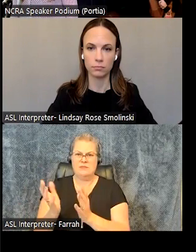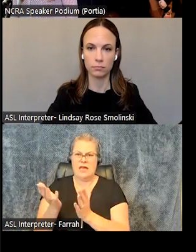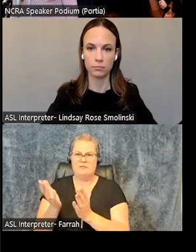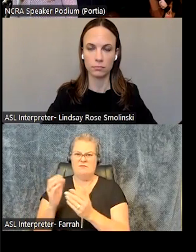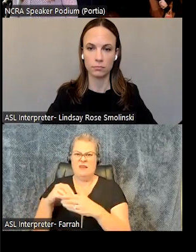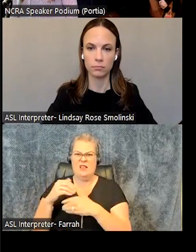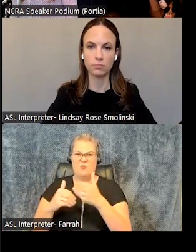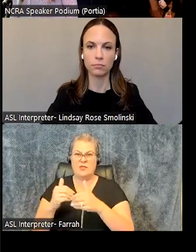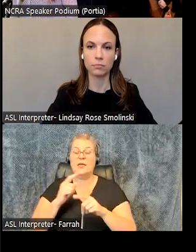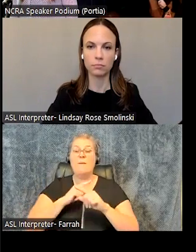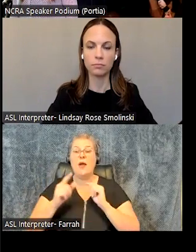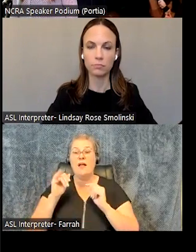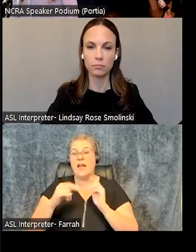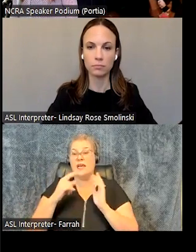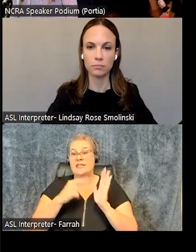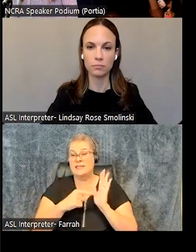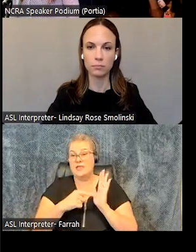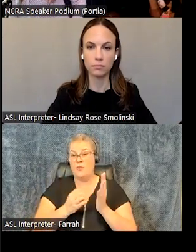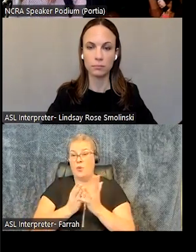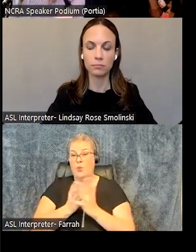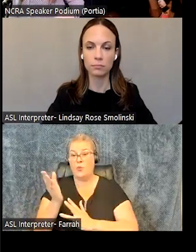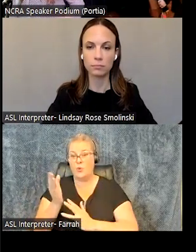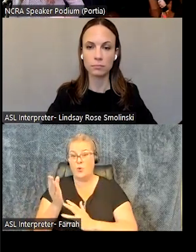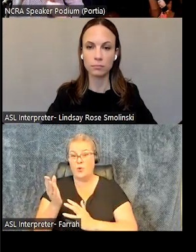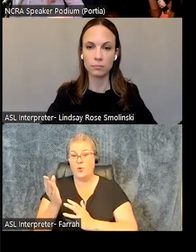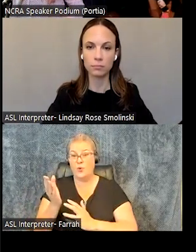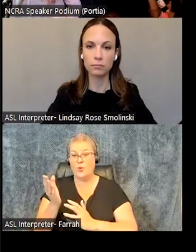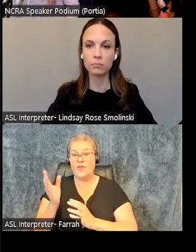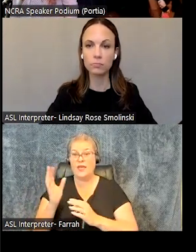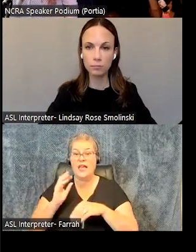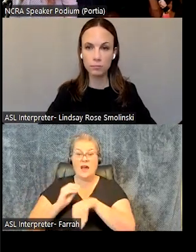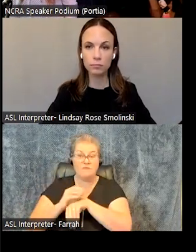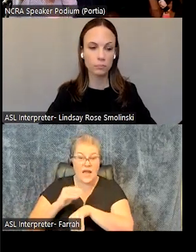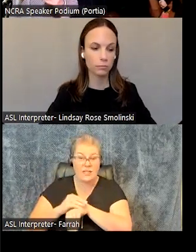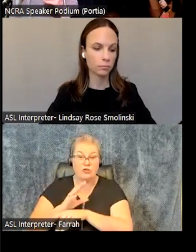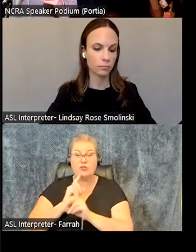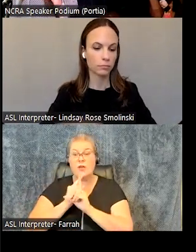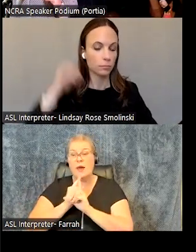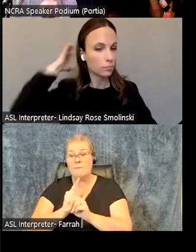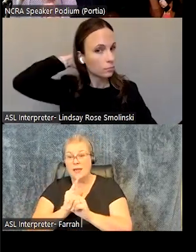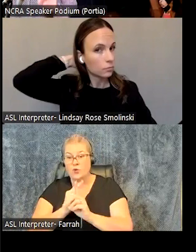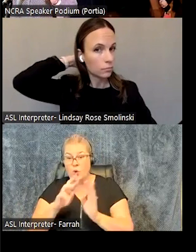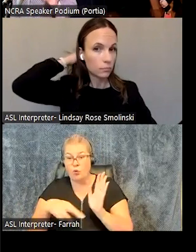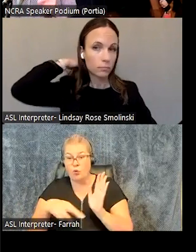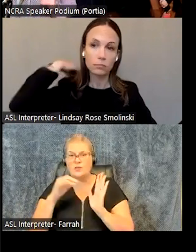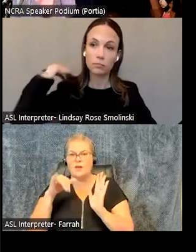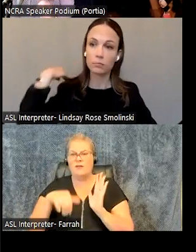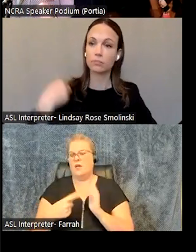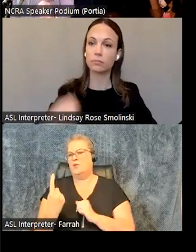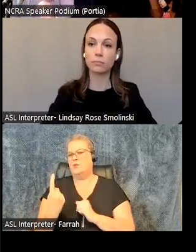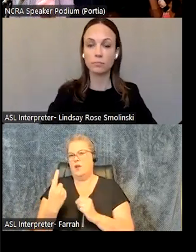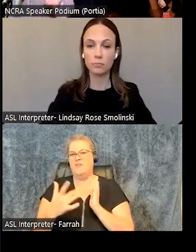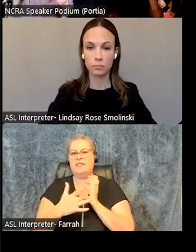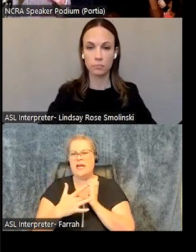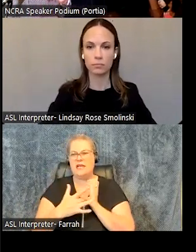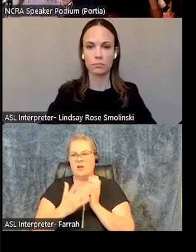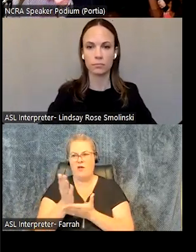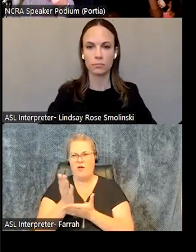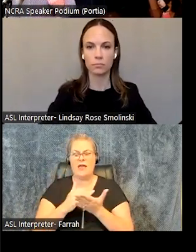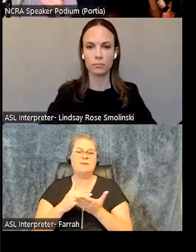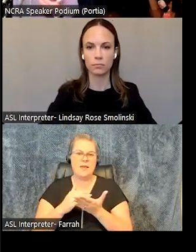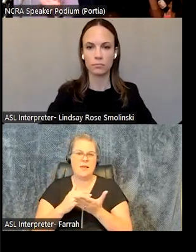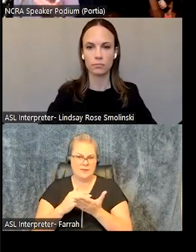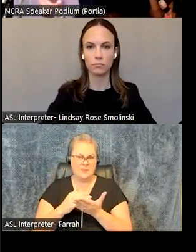example of through the advisors and mentor roles. That's one of the like technical aspects, which